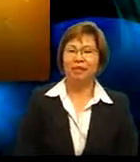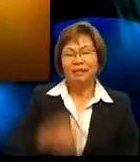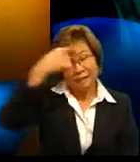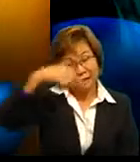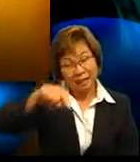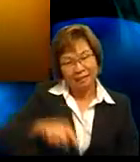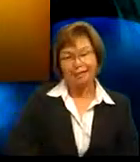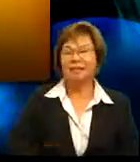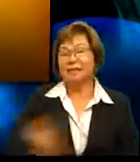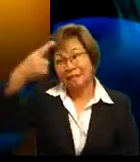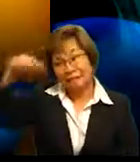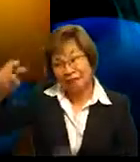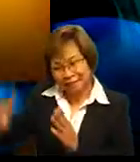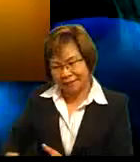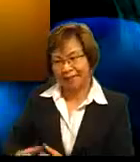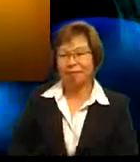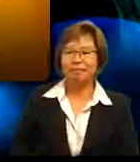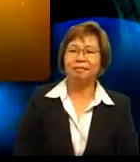Thailand, they are called Thais.